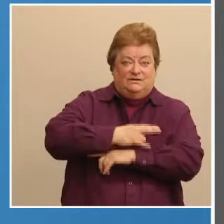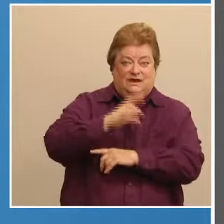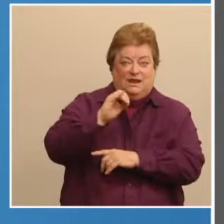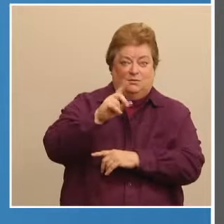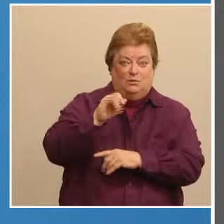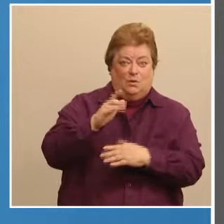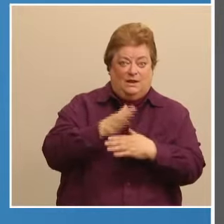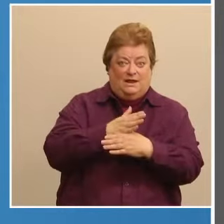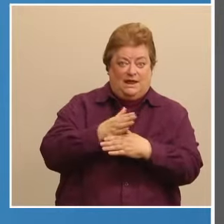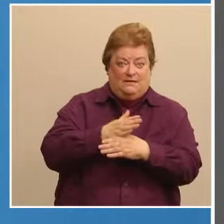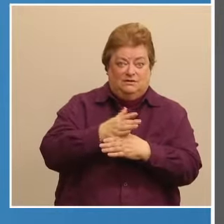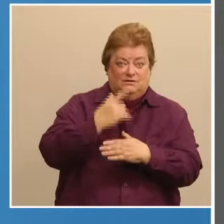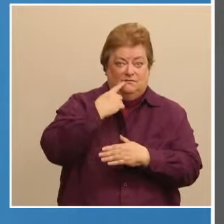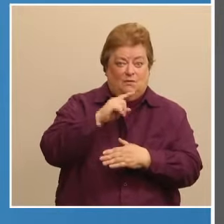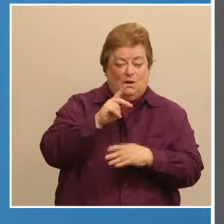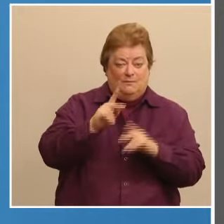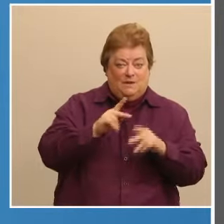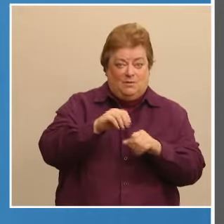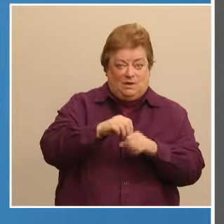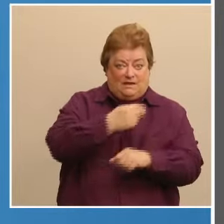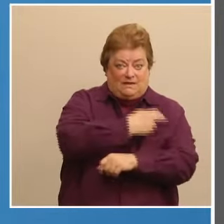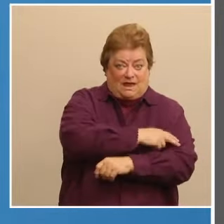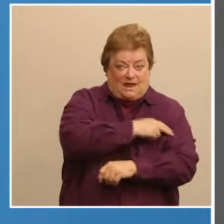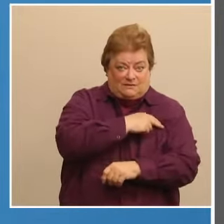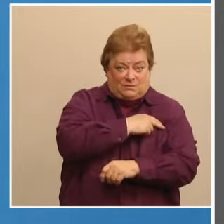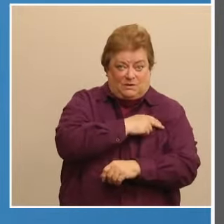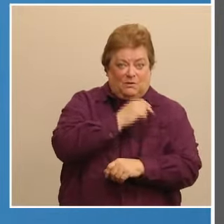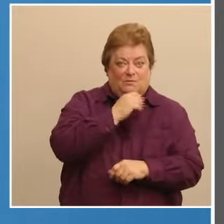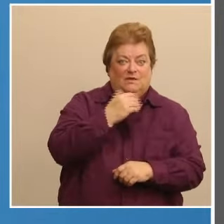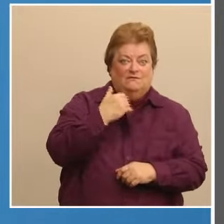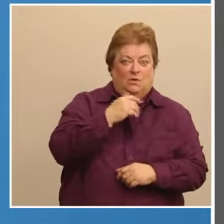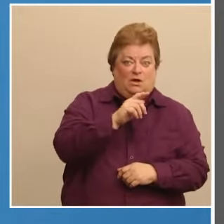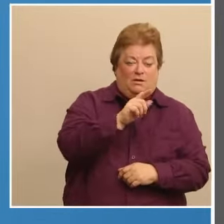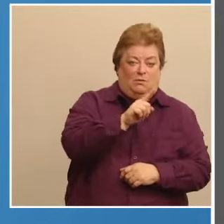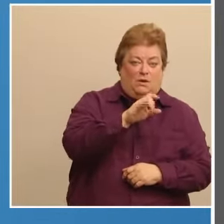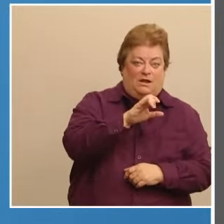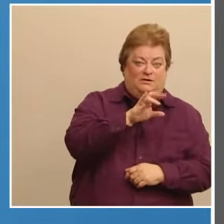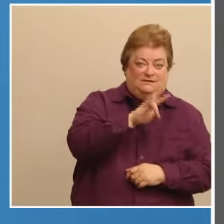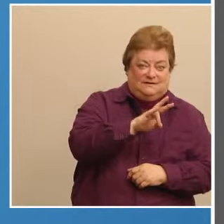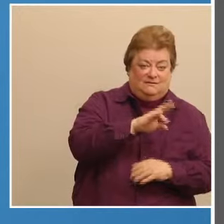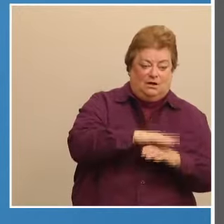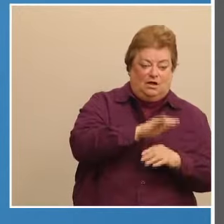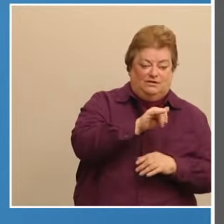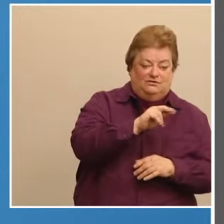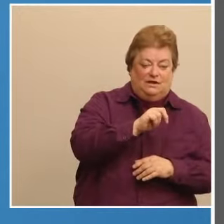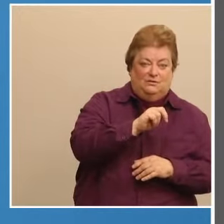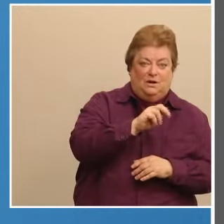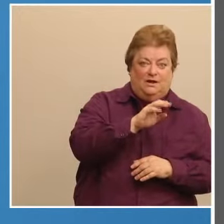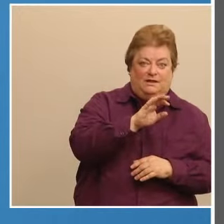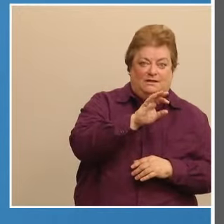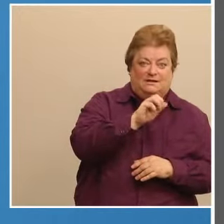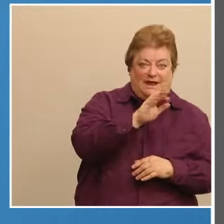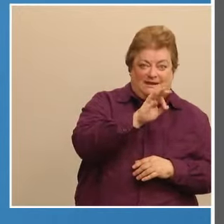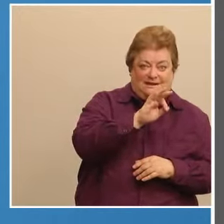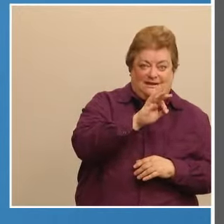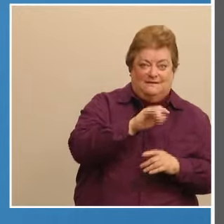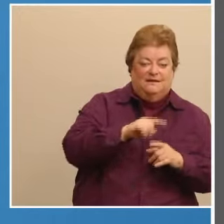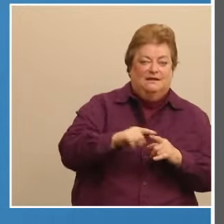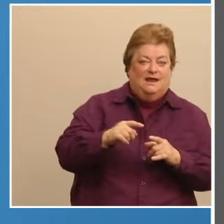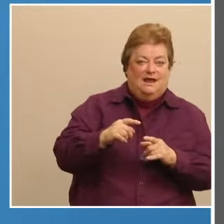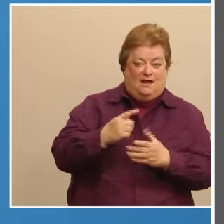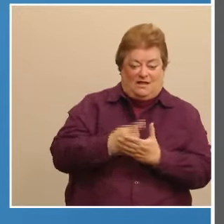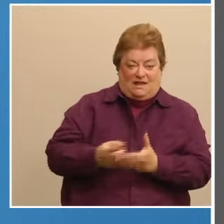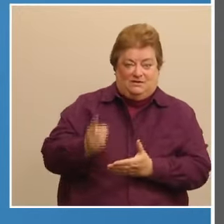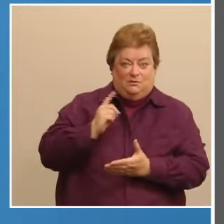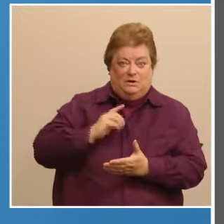average of COVID-19 patients hospitalized locally was at 107 on January 9th. At the end of last week,